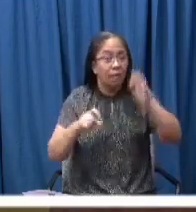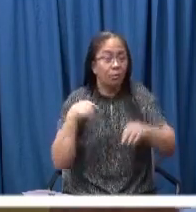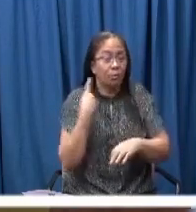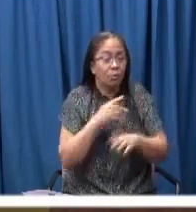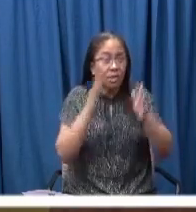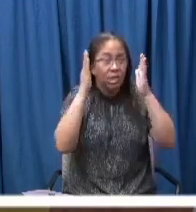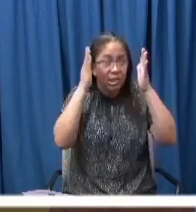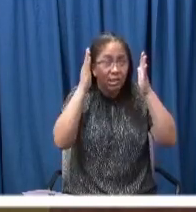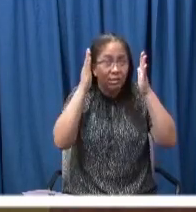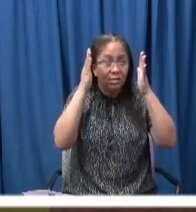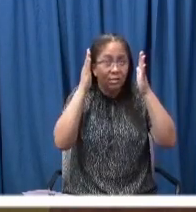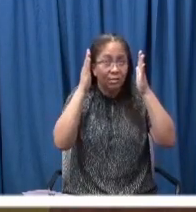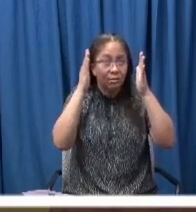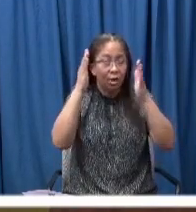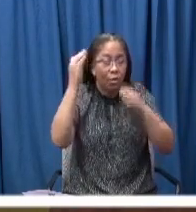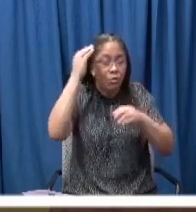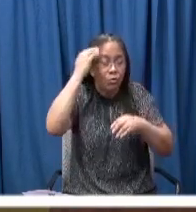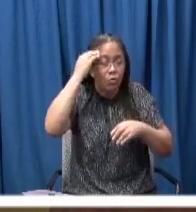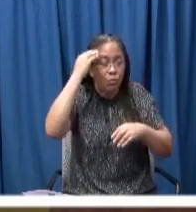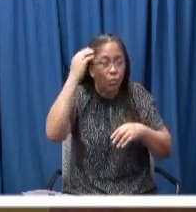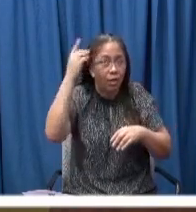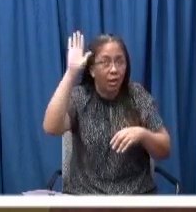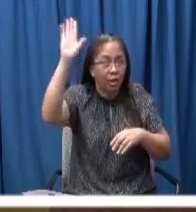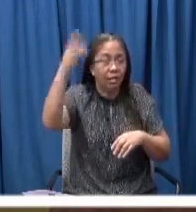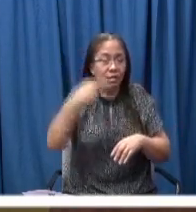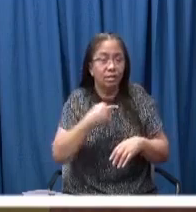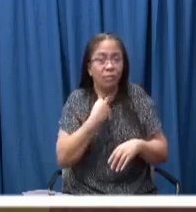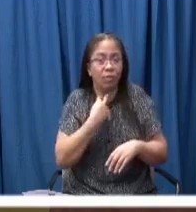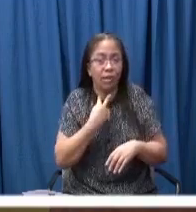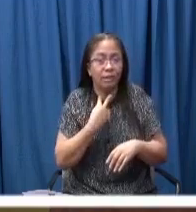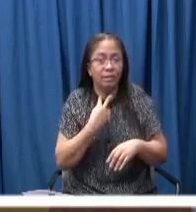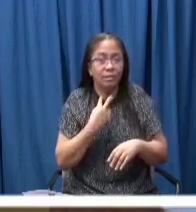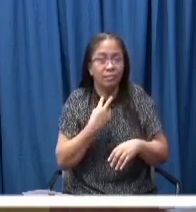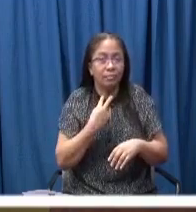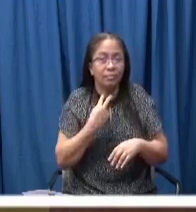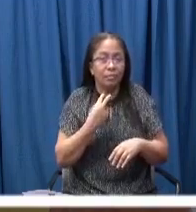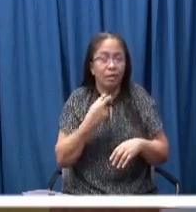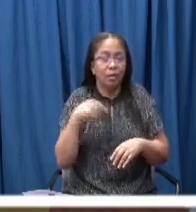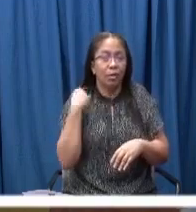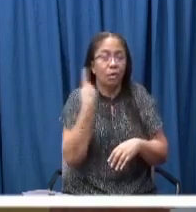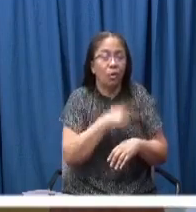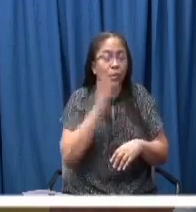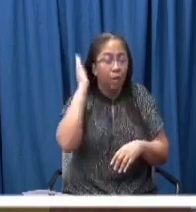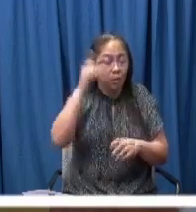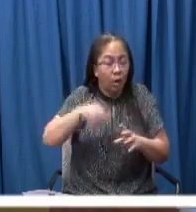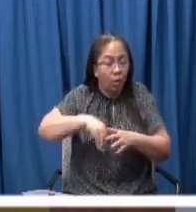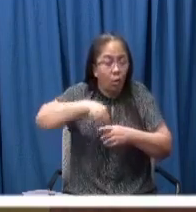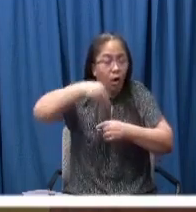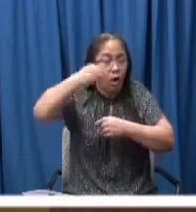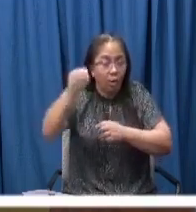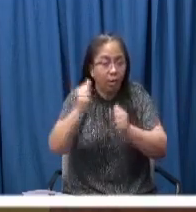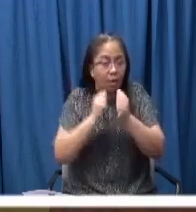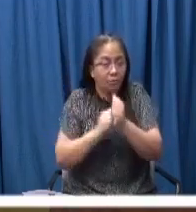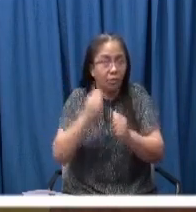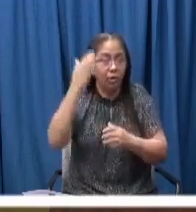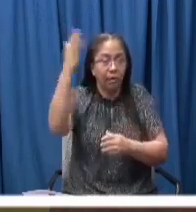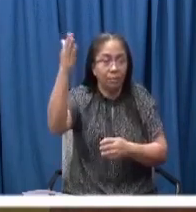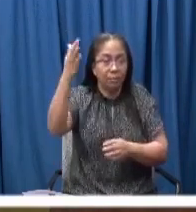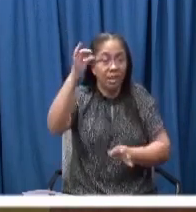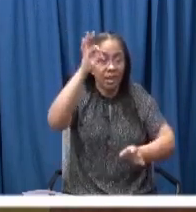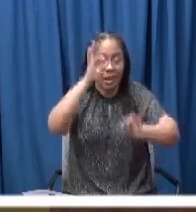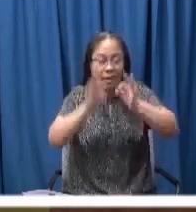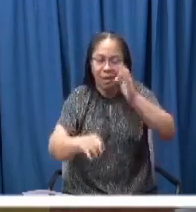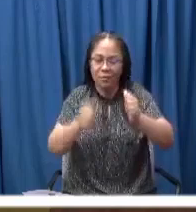voice, listen and know his voice, go out when we are called and follow him. If we would do this, if